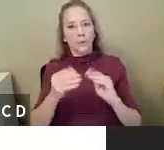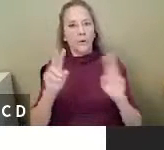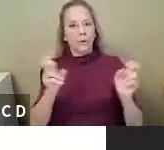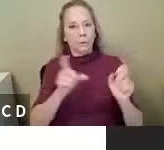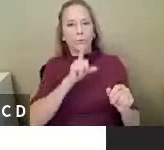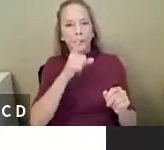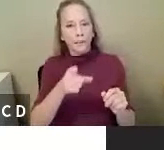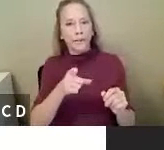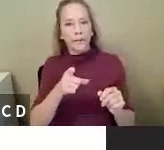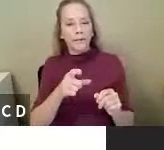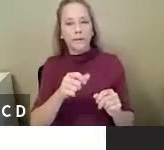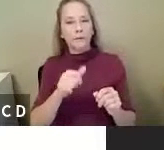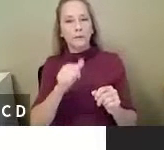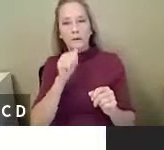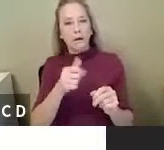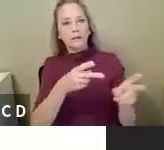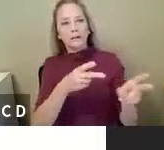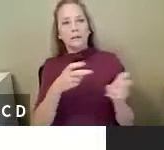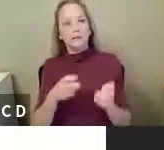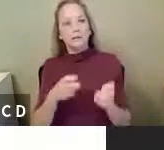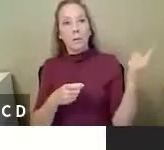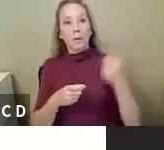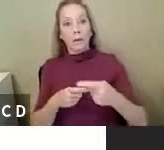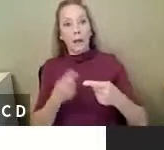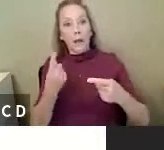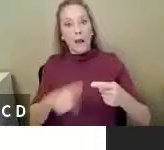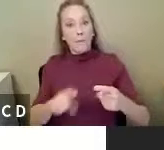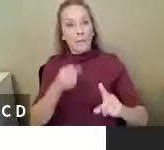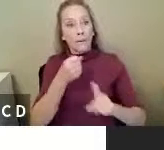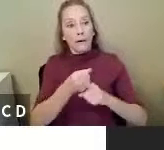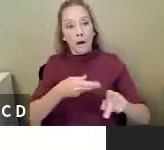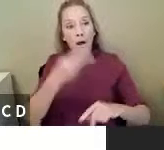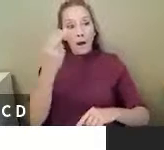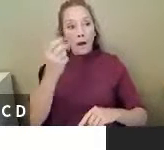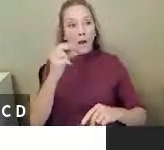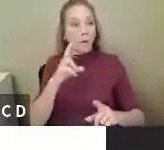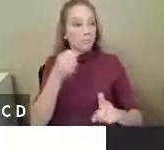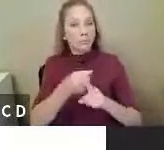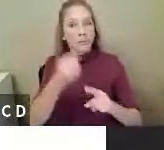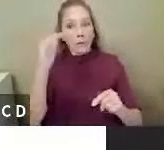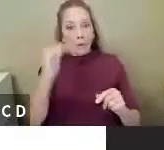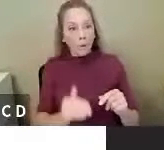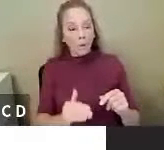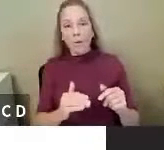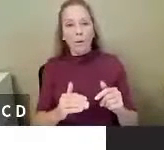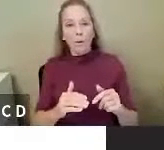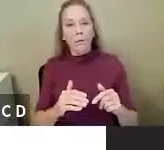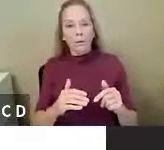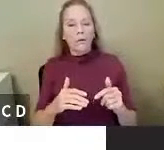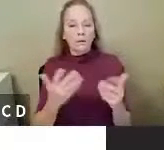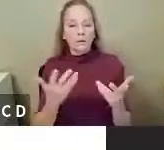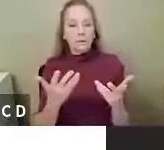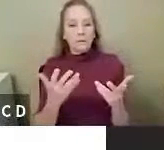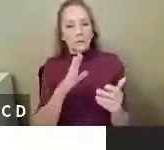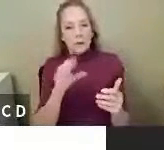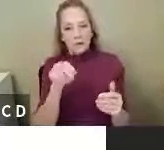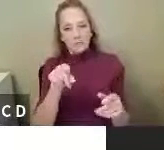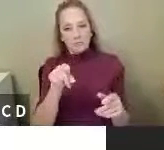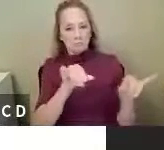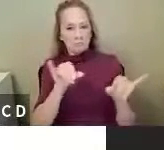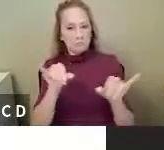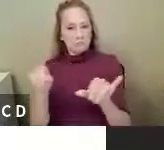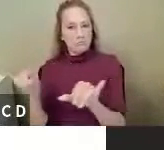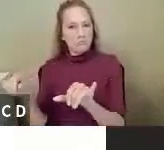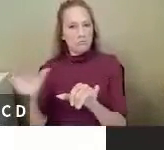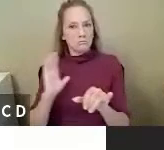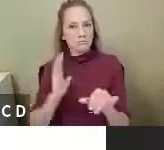the result of 1 day that's just been high or low. And it's also consistent with what we were